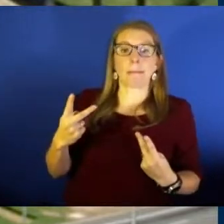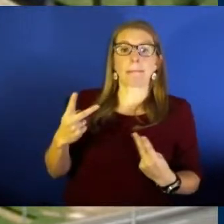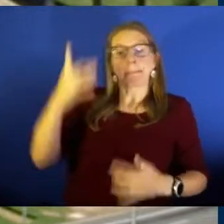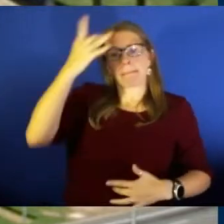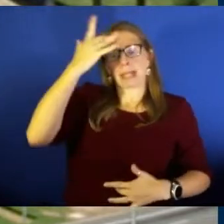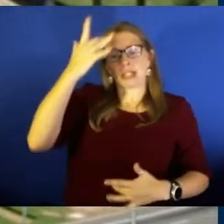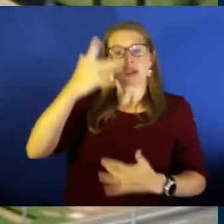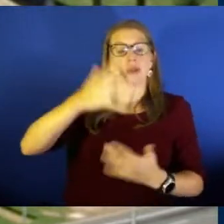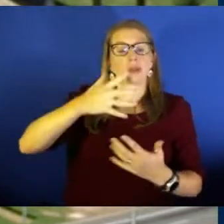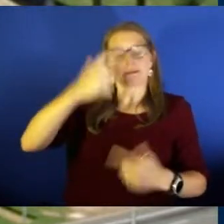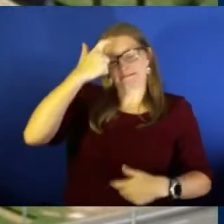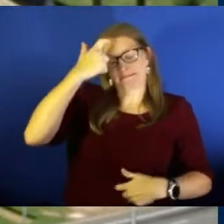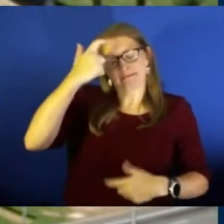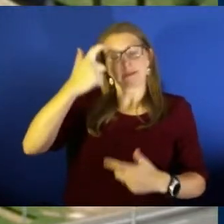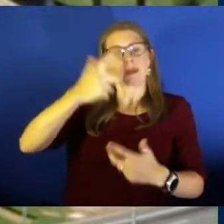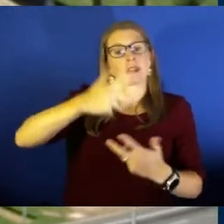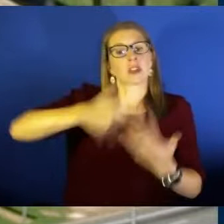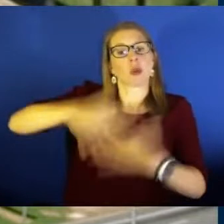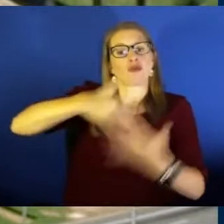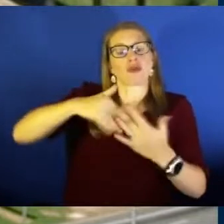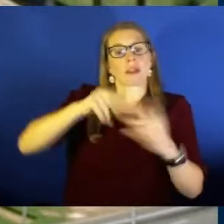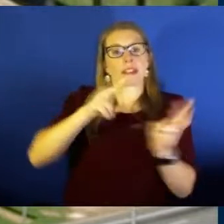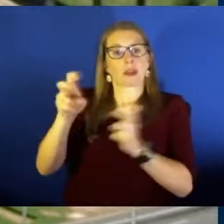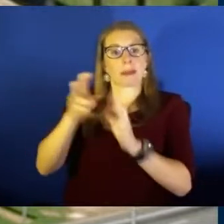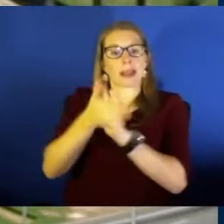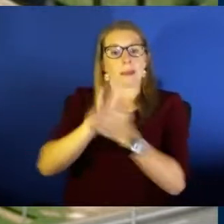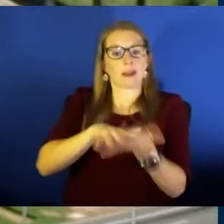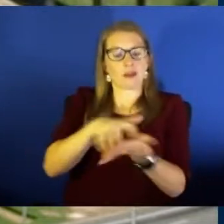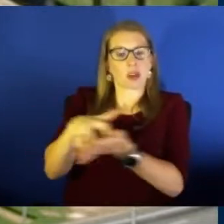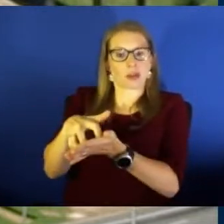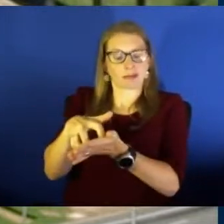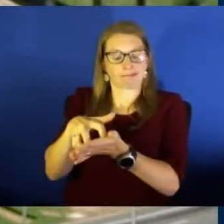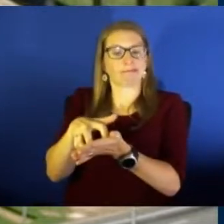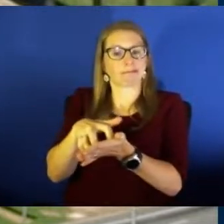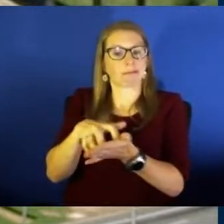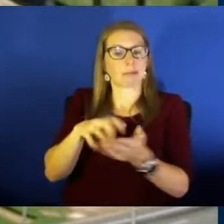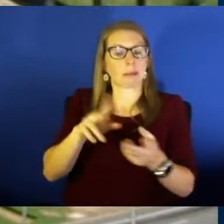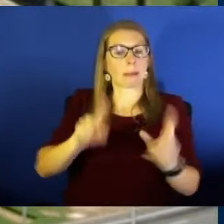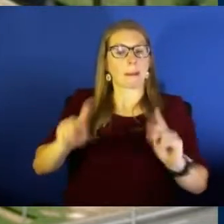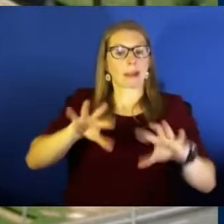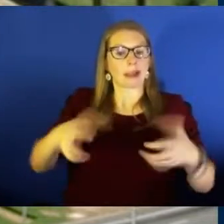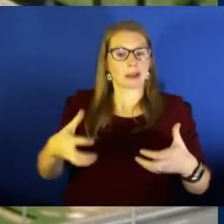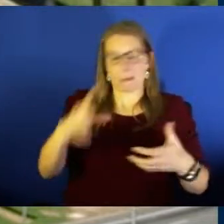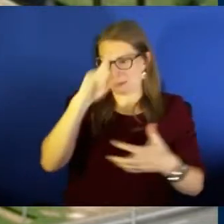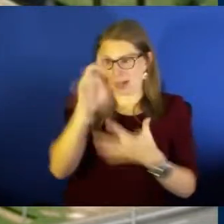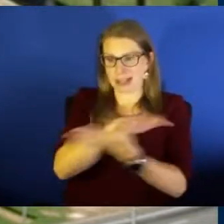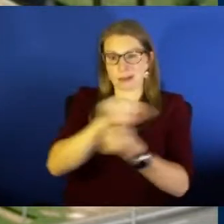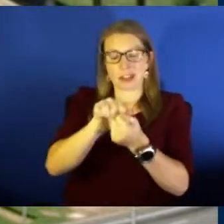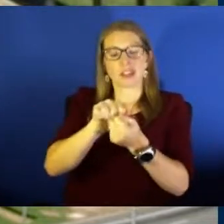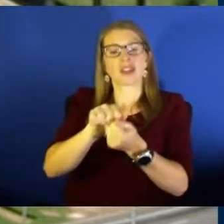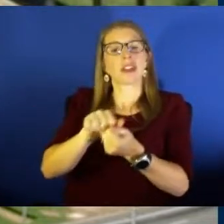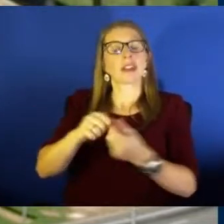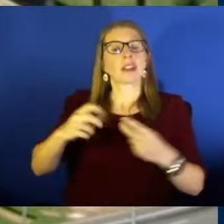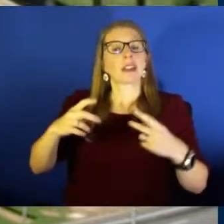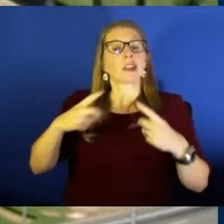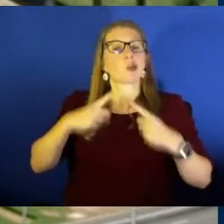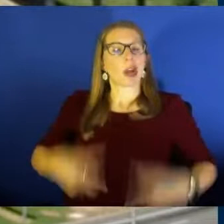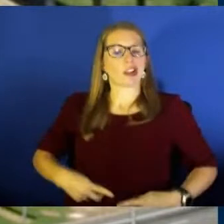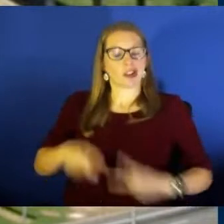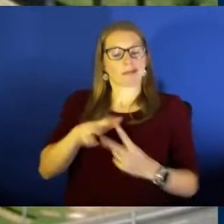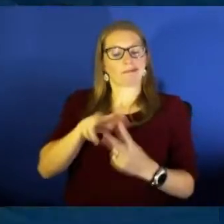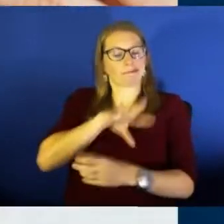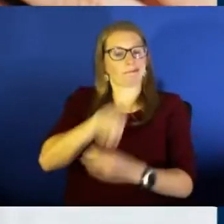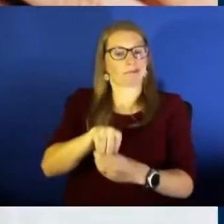vulnerable population. Some of these issues include brain damage and depression. We're going to talk very deep about this today. So please make sure you